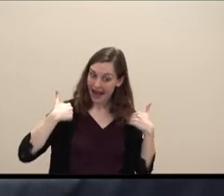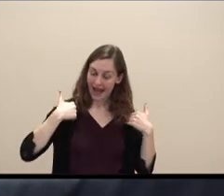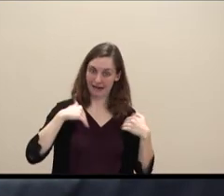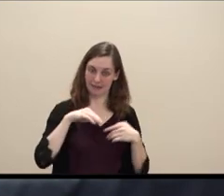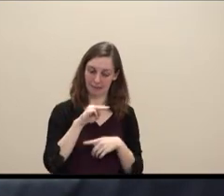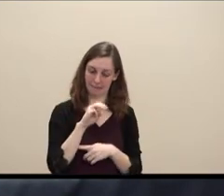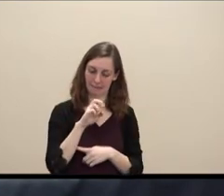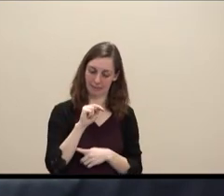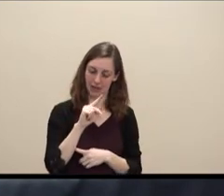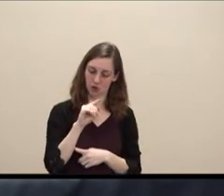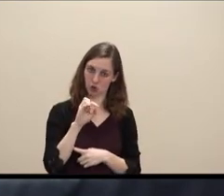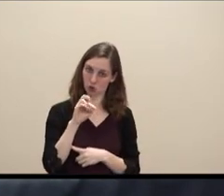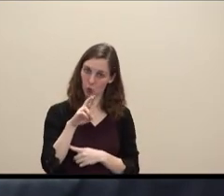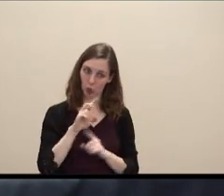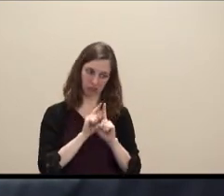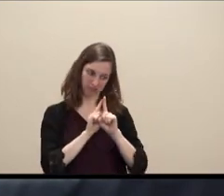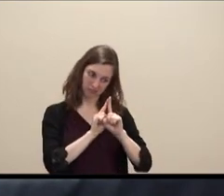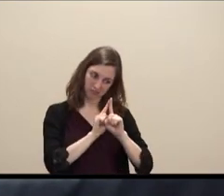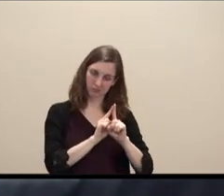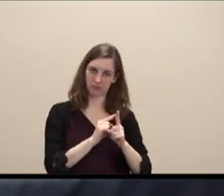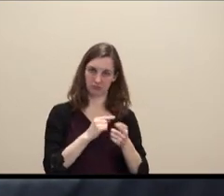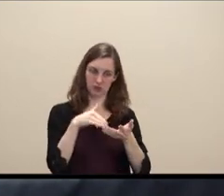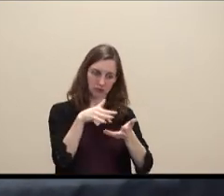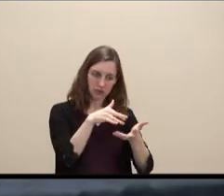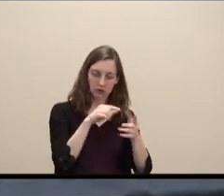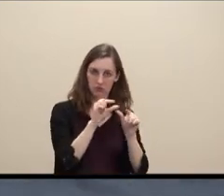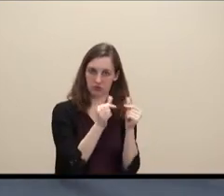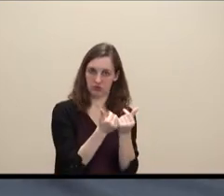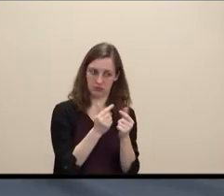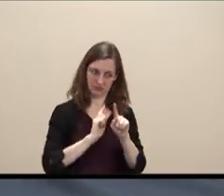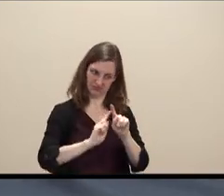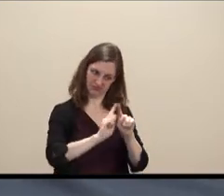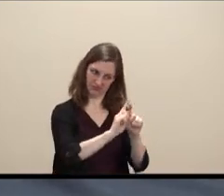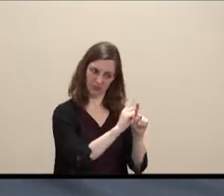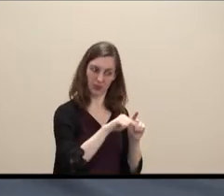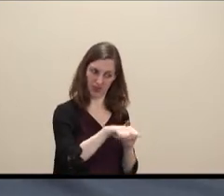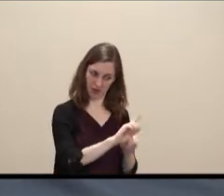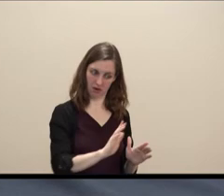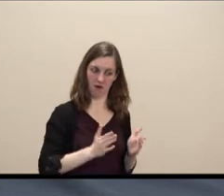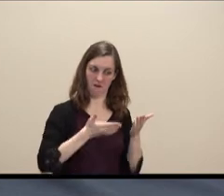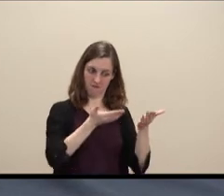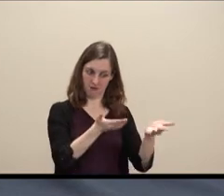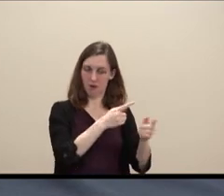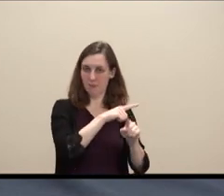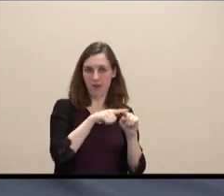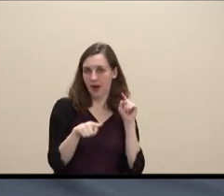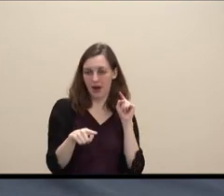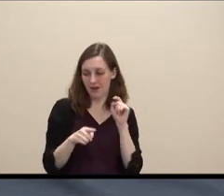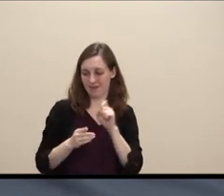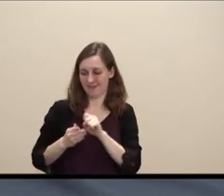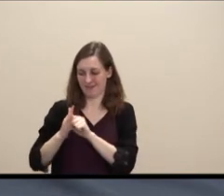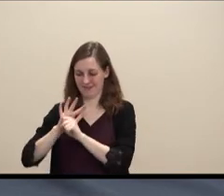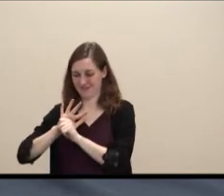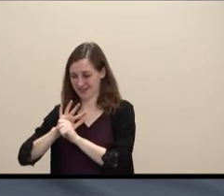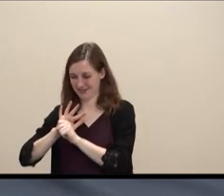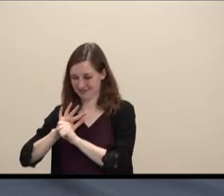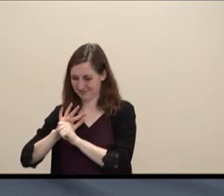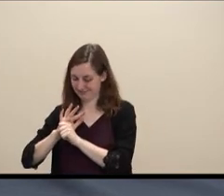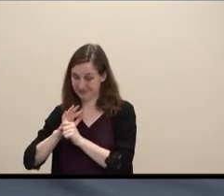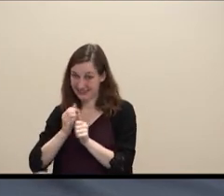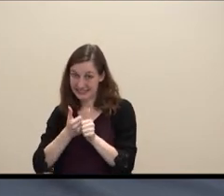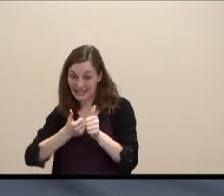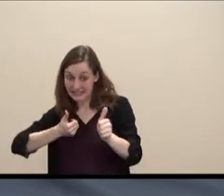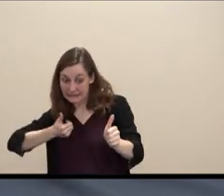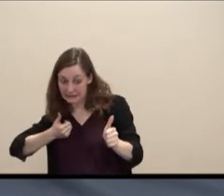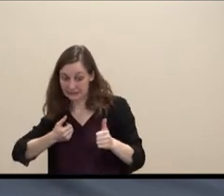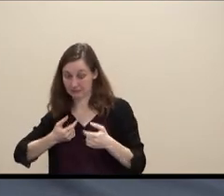and study groups and stuff like that. But everybody, you know, because of the of distance